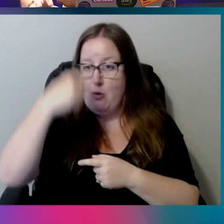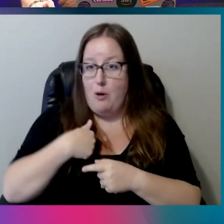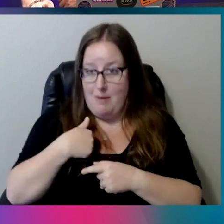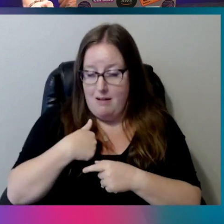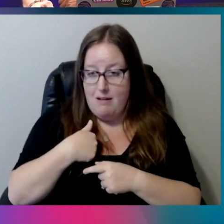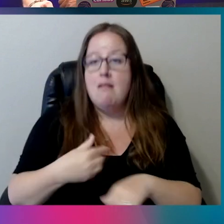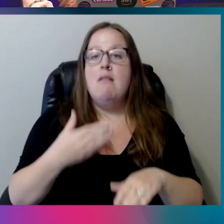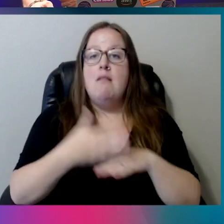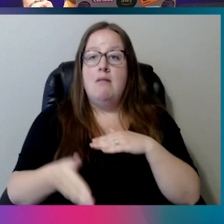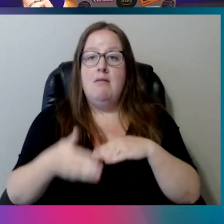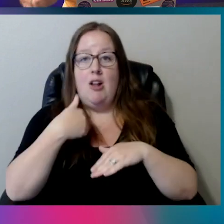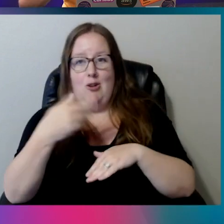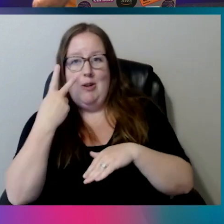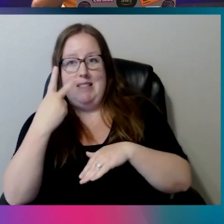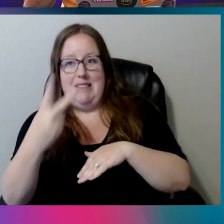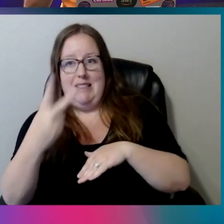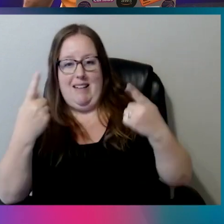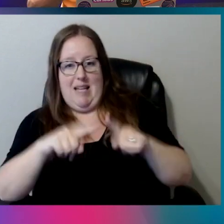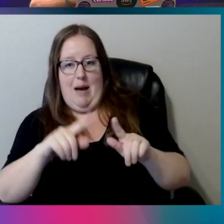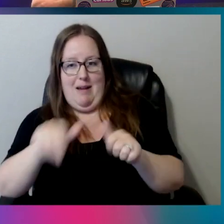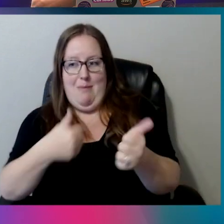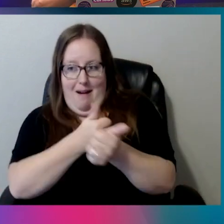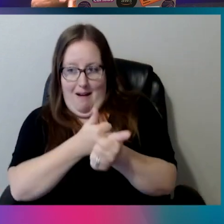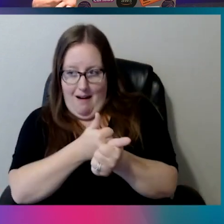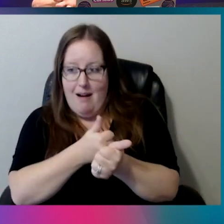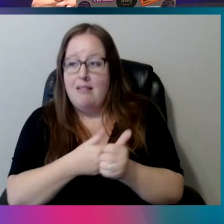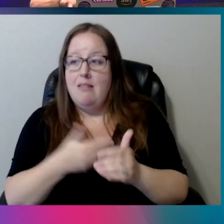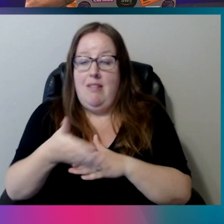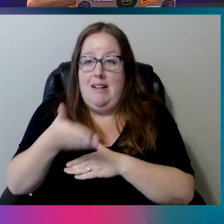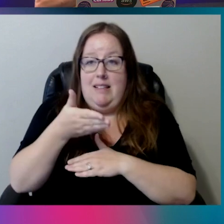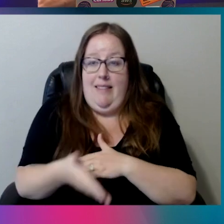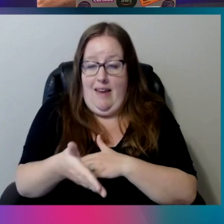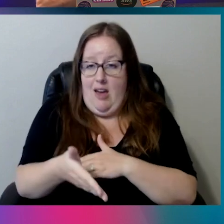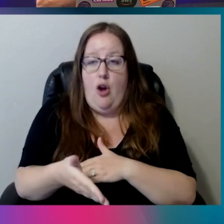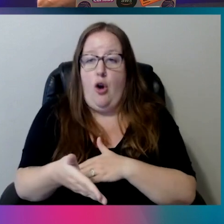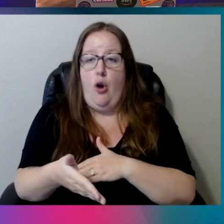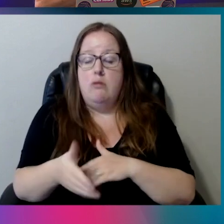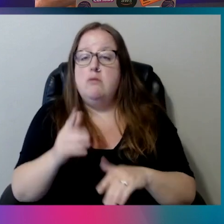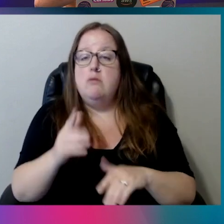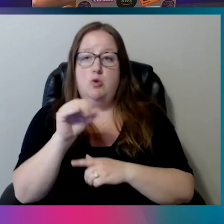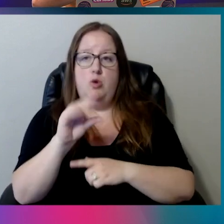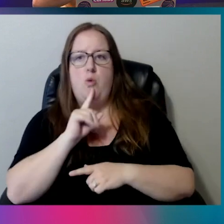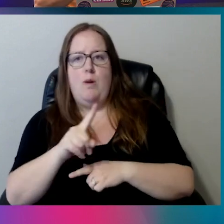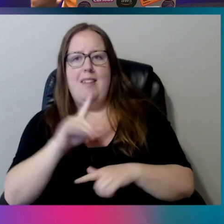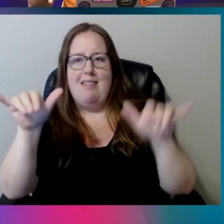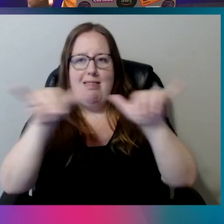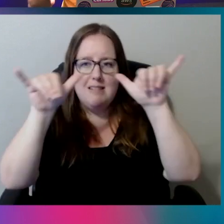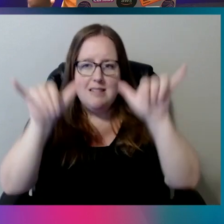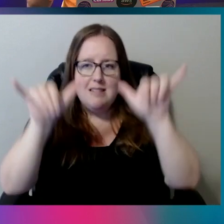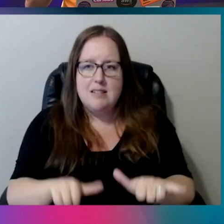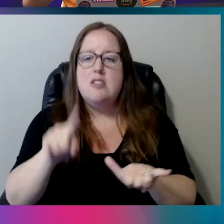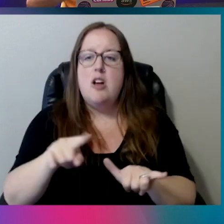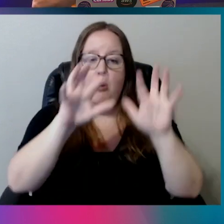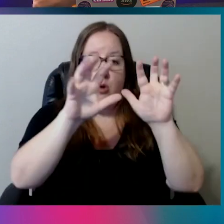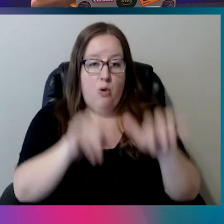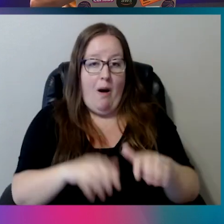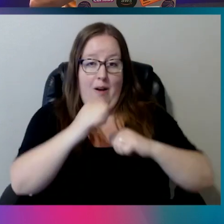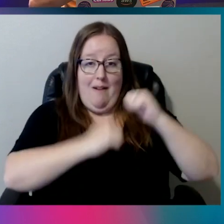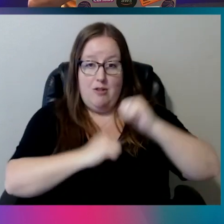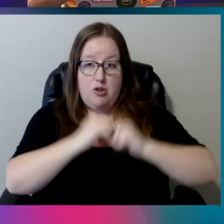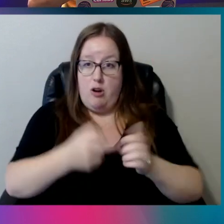behind the scenes. Then it sits on top of the AWS Cloud Development Kit. So that's a system whereby you write your infrastructure requirements in